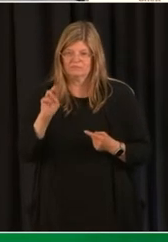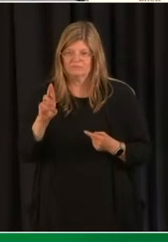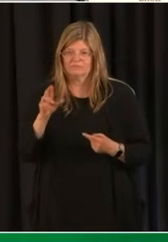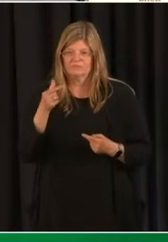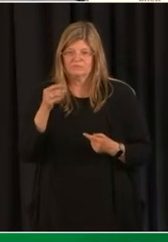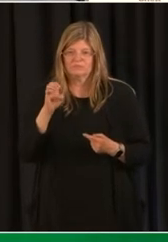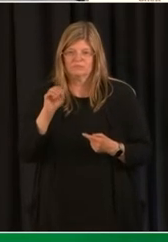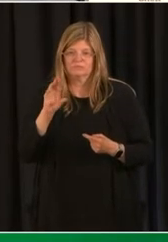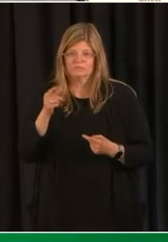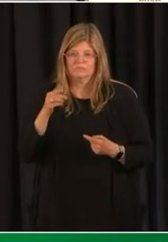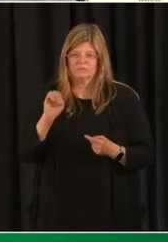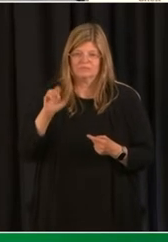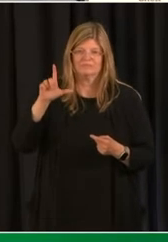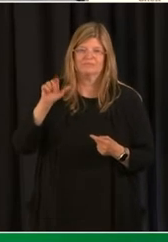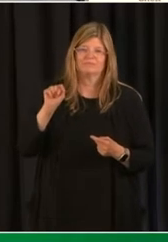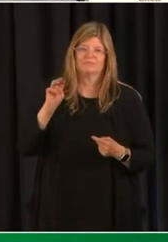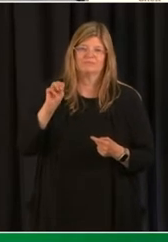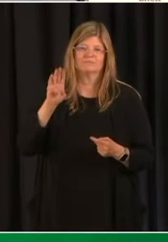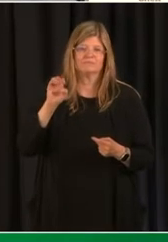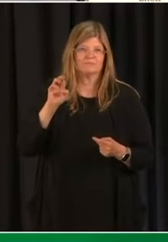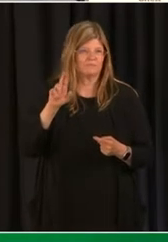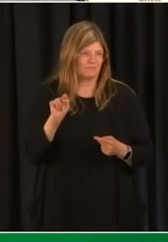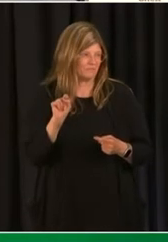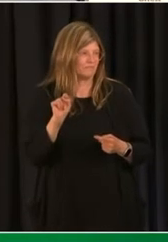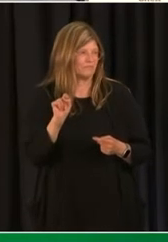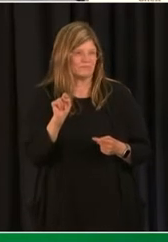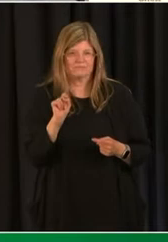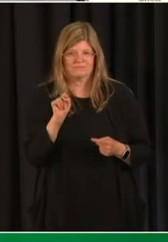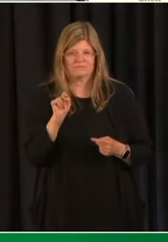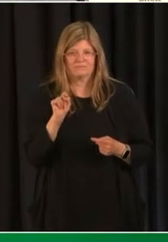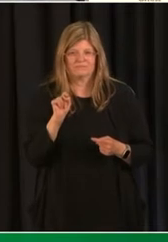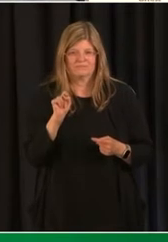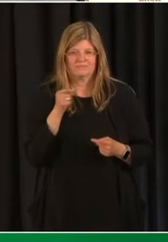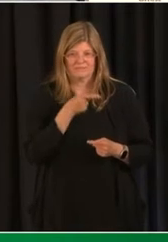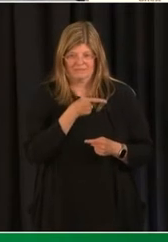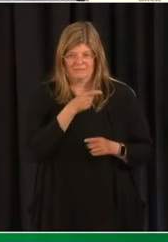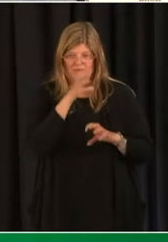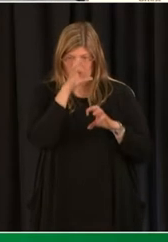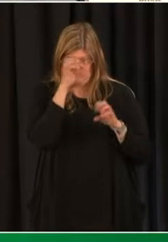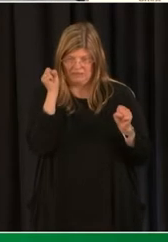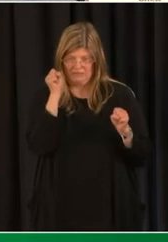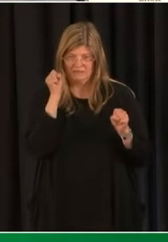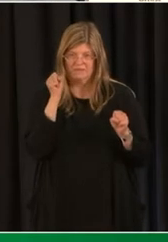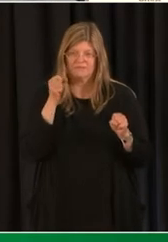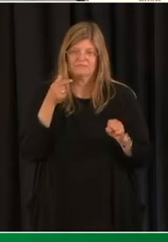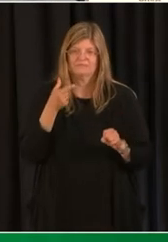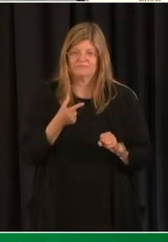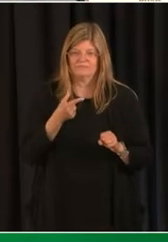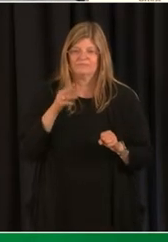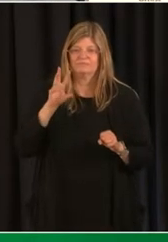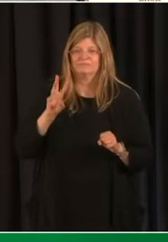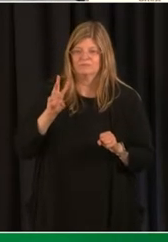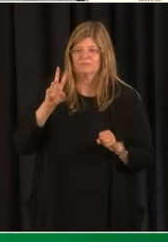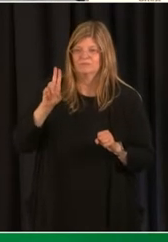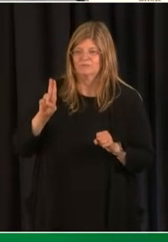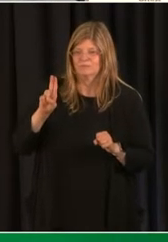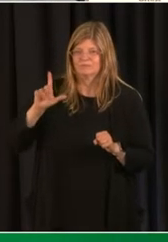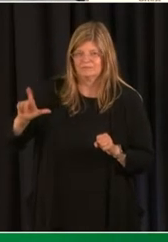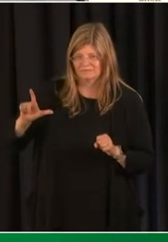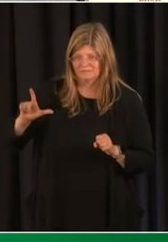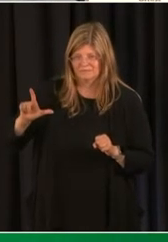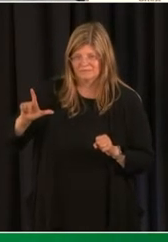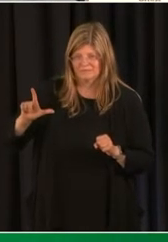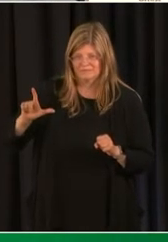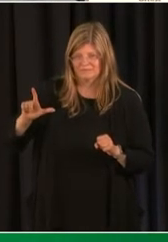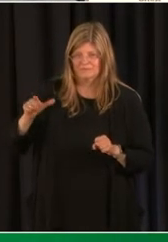H. Lambert Jr., who is the president of the Greater Washington Urban League. Greater Washington Urban League has been a tremendous partner